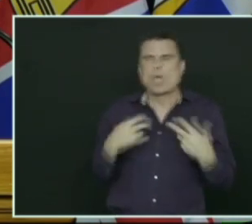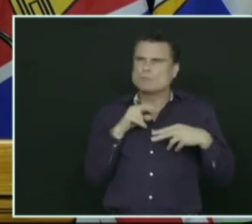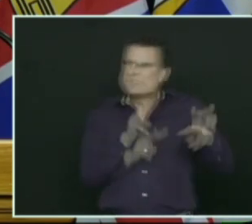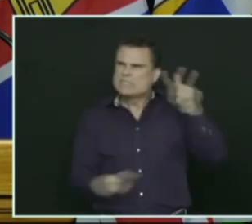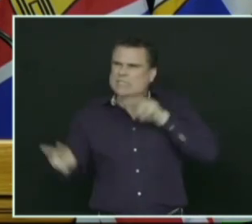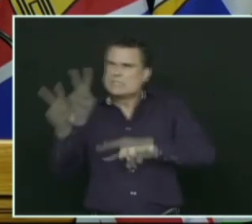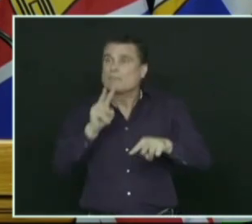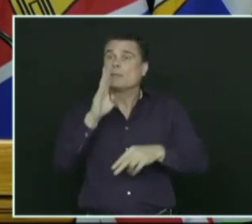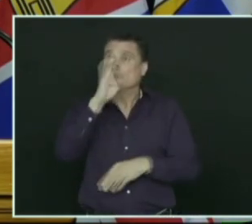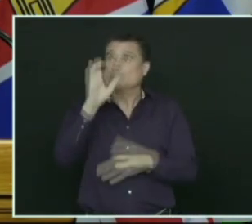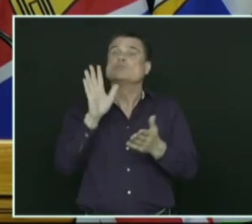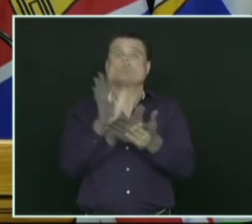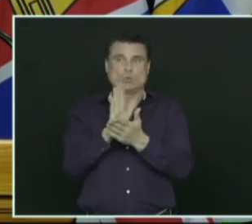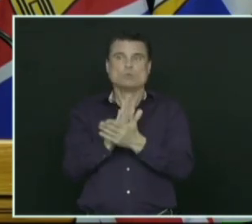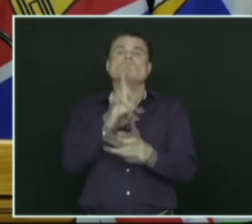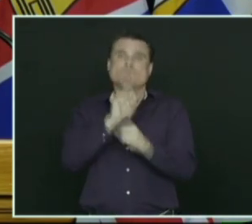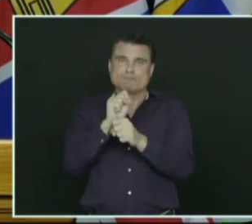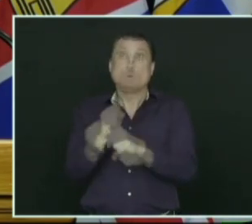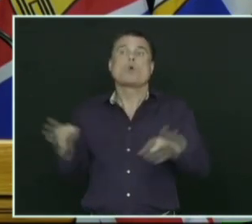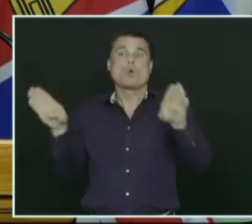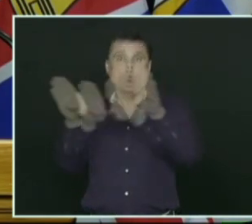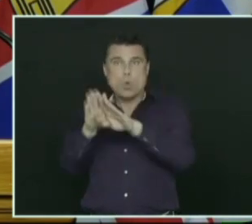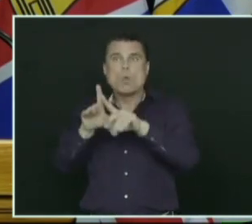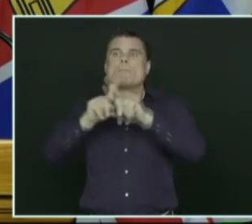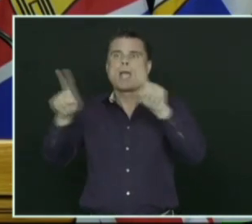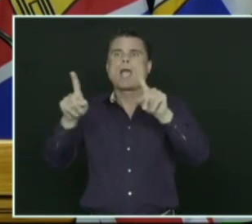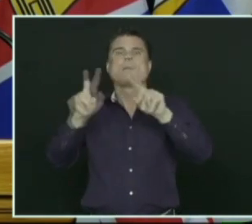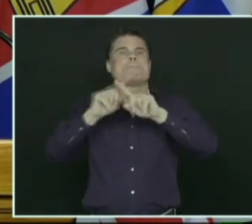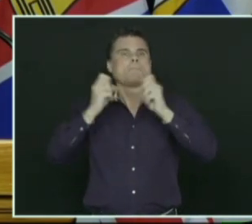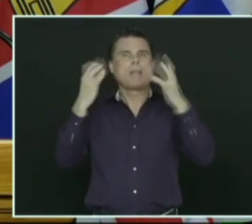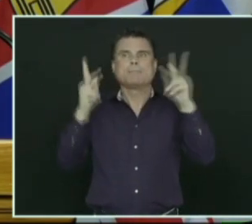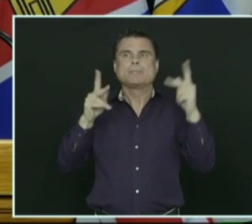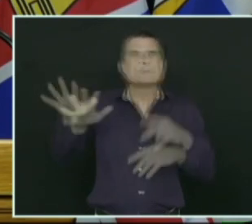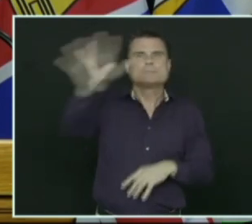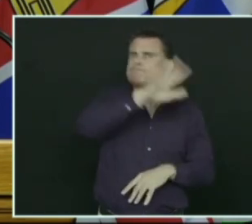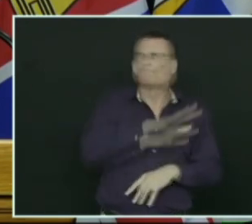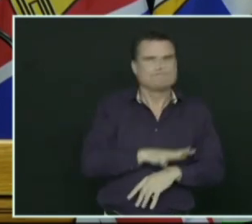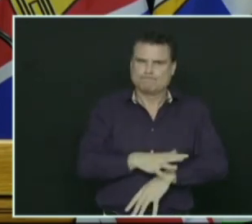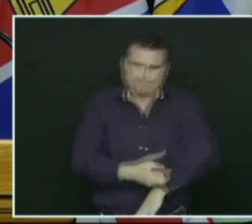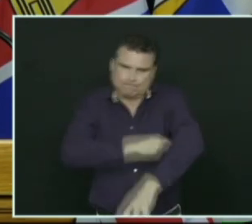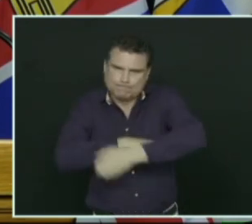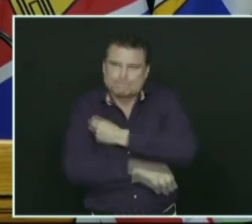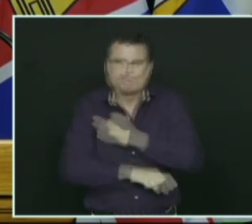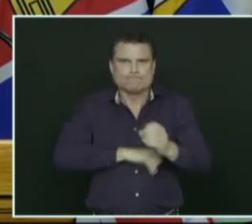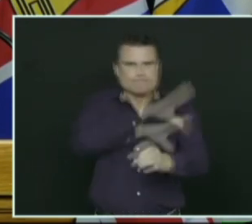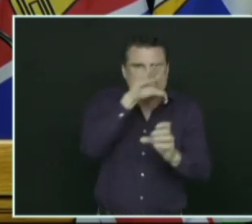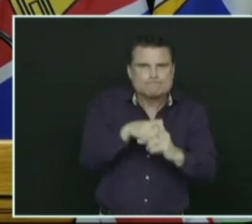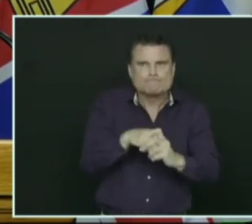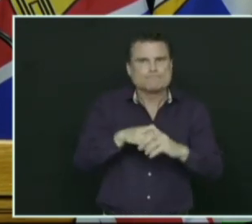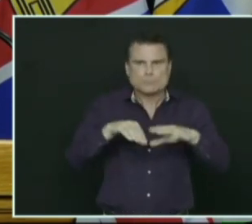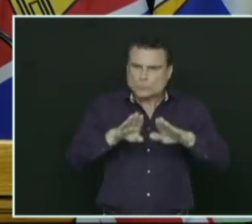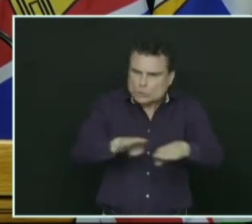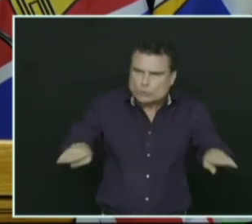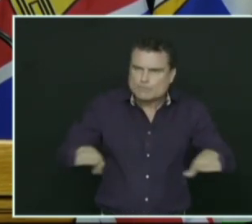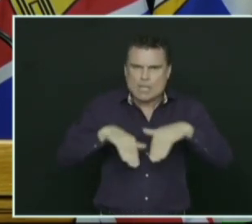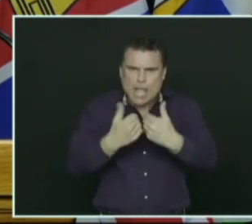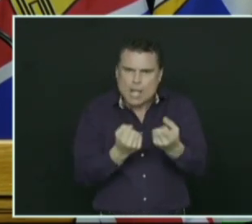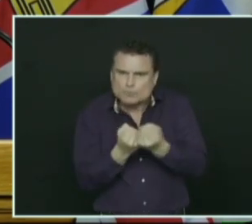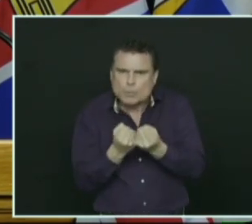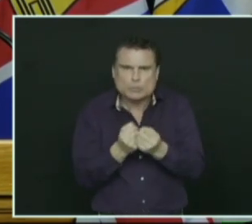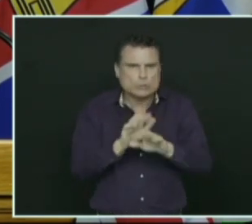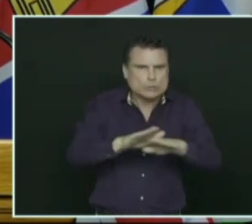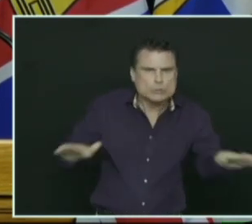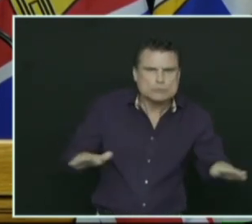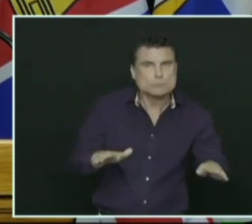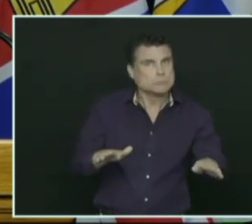the hospitalized patients are related to the Mission Correctional Facility. So yes, it's a little bit